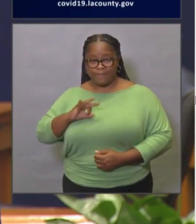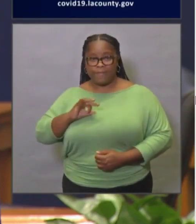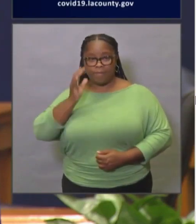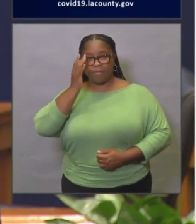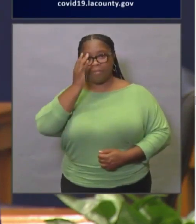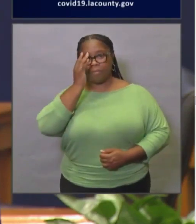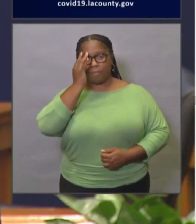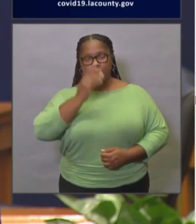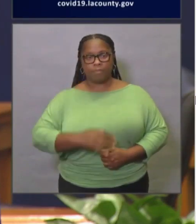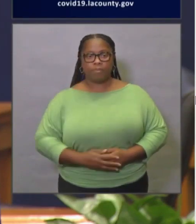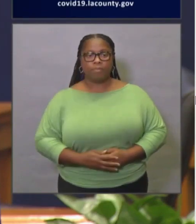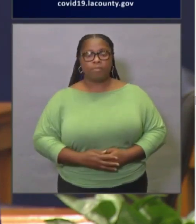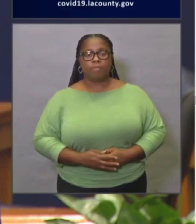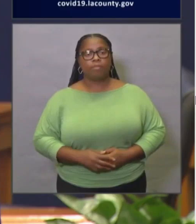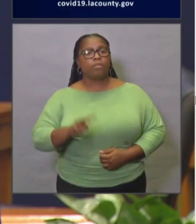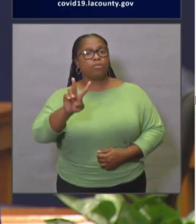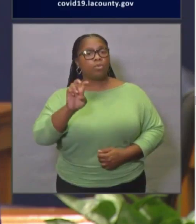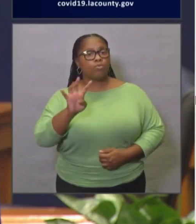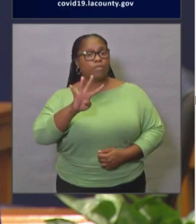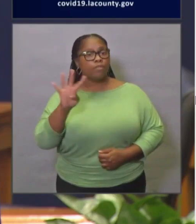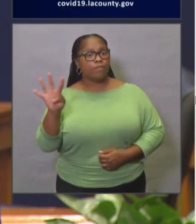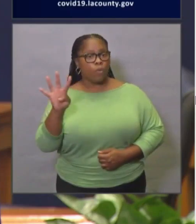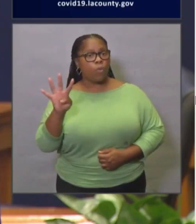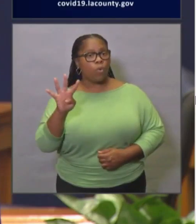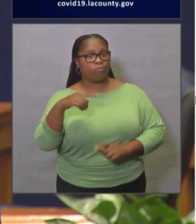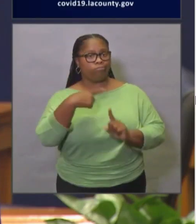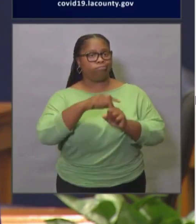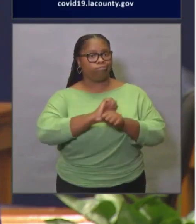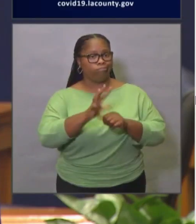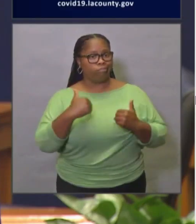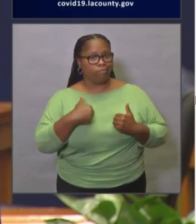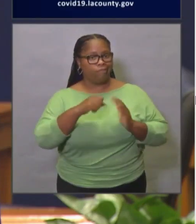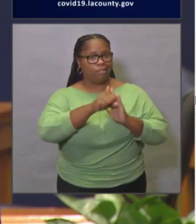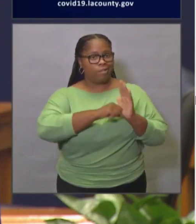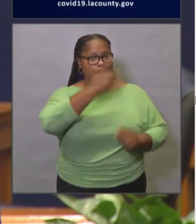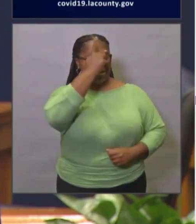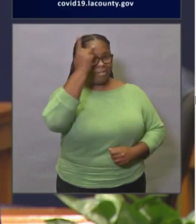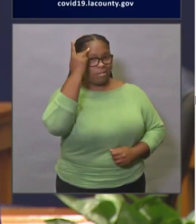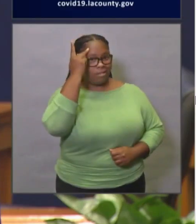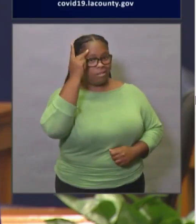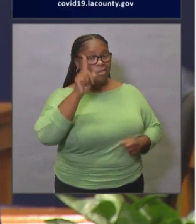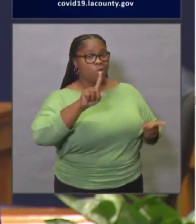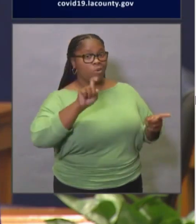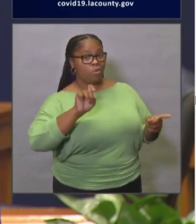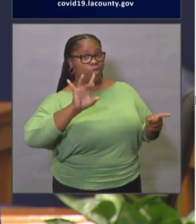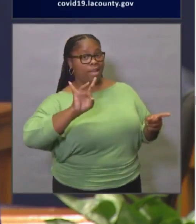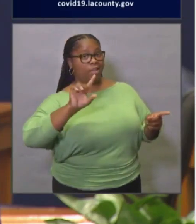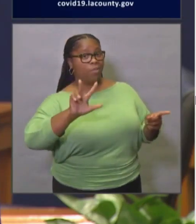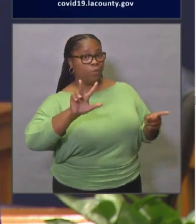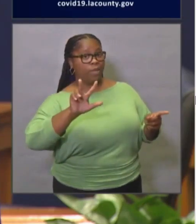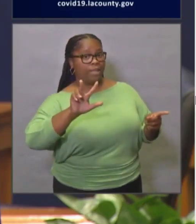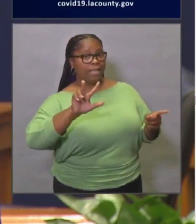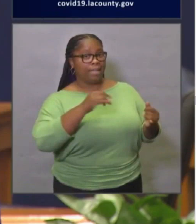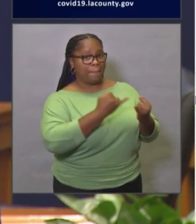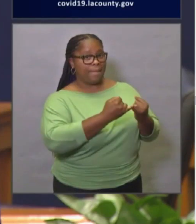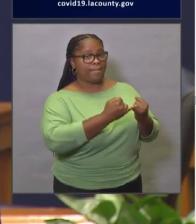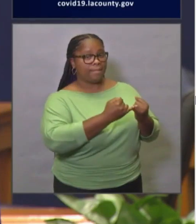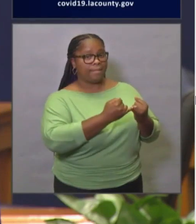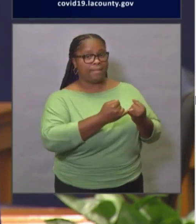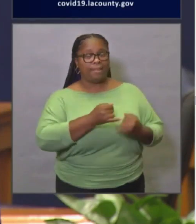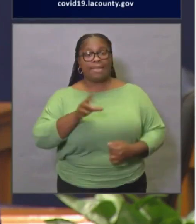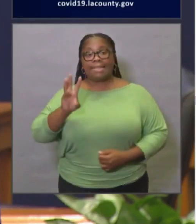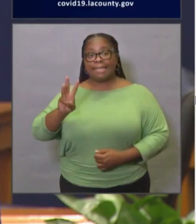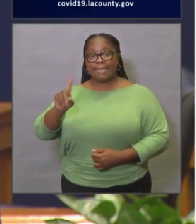operational plan to the Department of Public Health and must comply with county health orders to bring those small number of students back